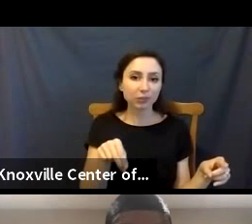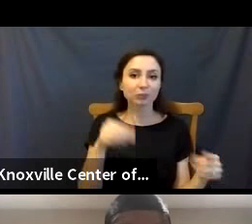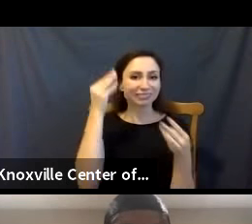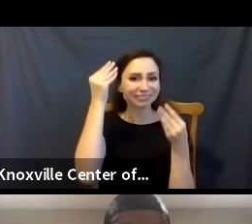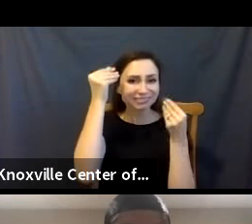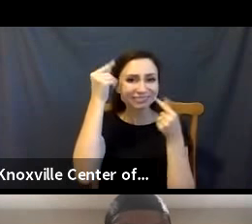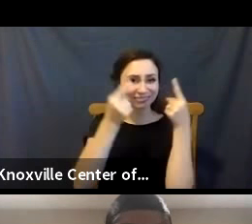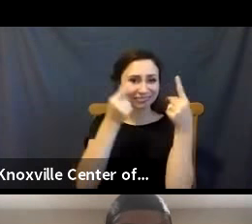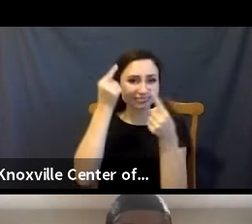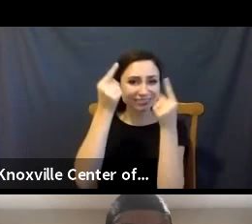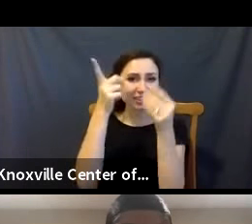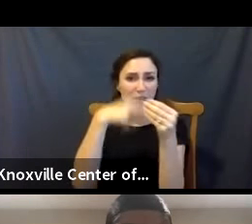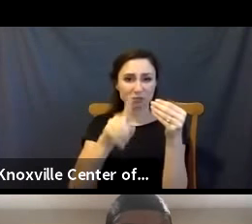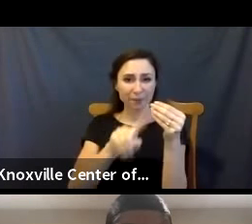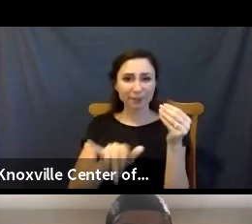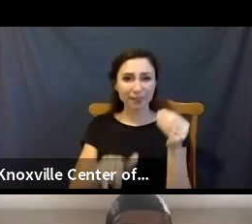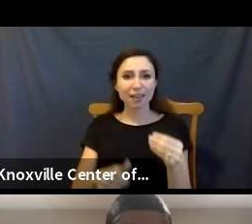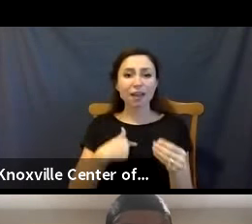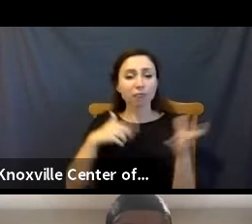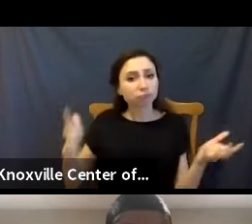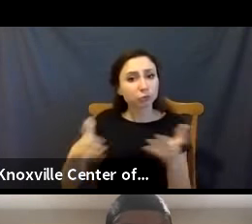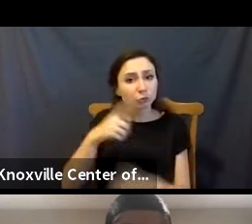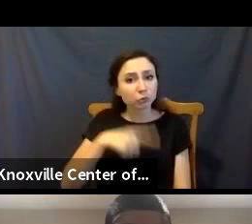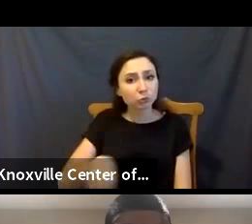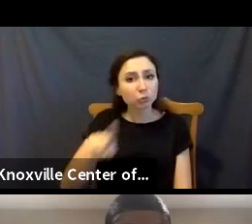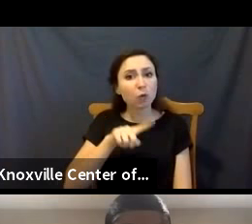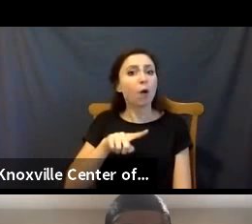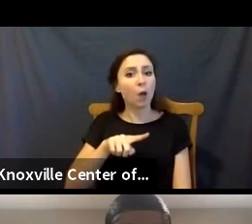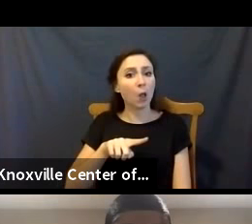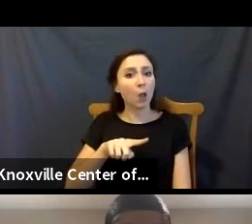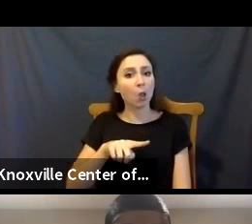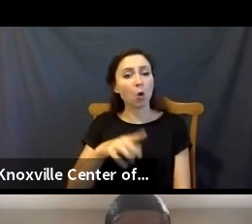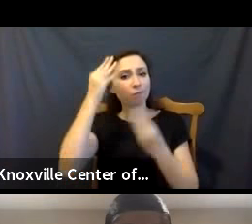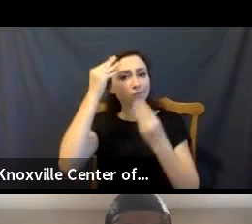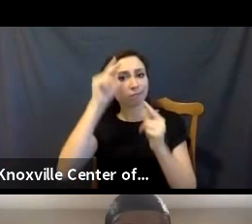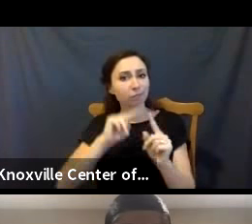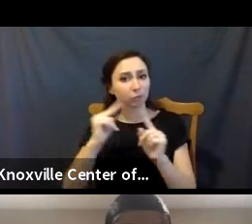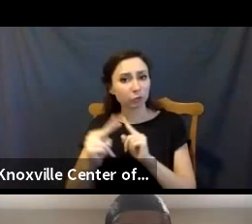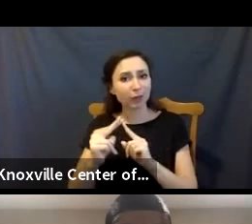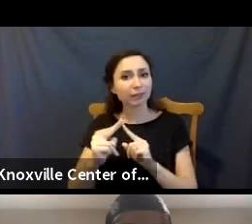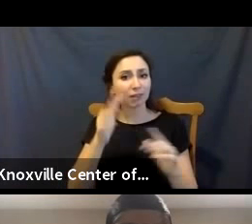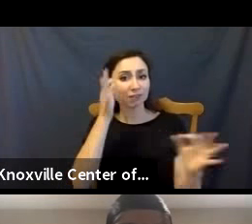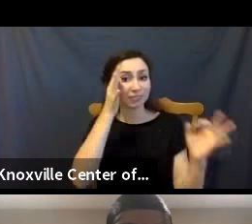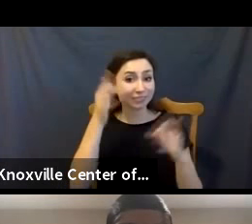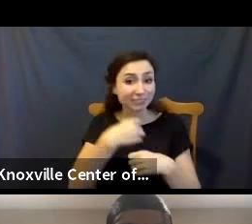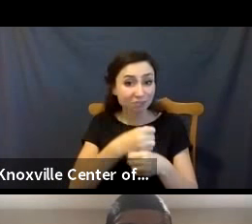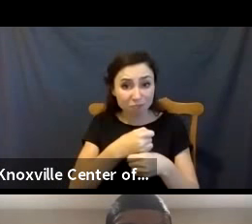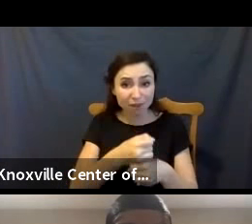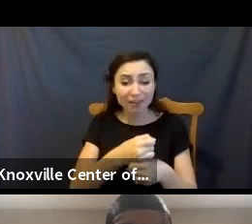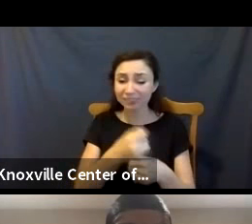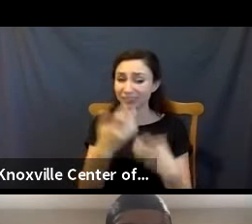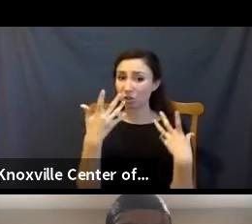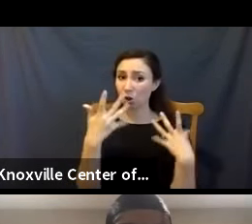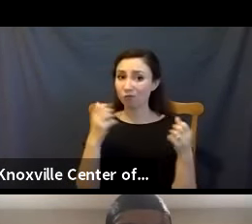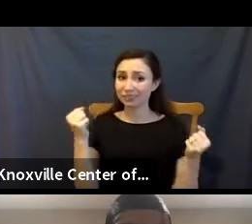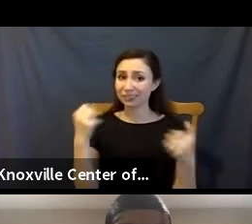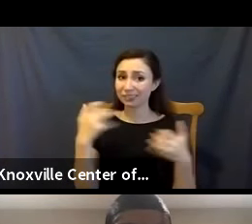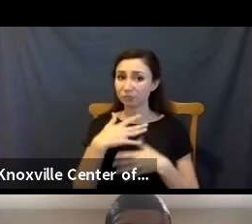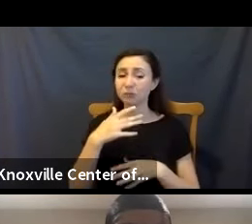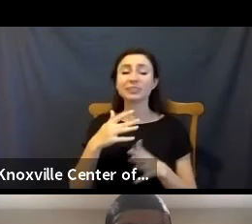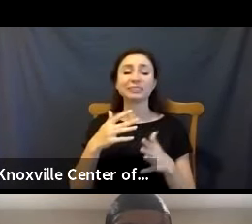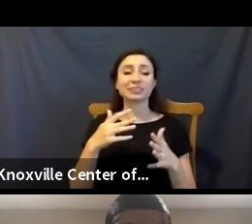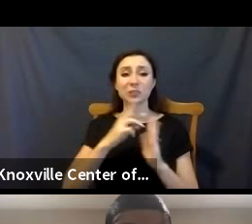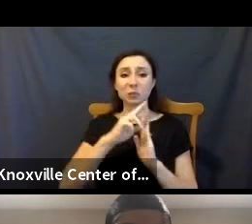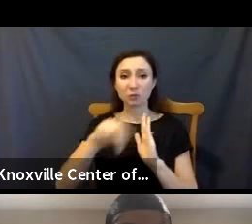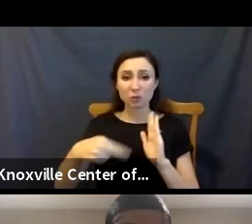is thinking about this from a decision-making perspective, is that it's already intimidating to be in a position